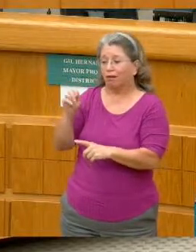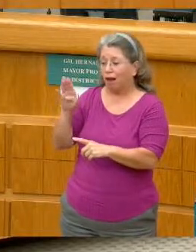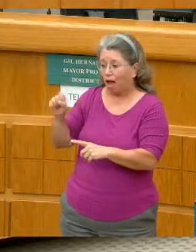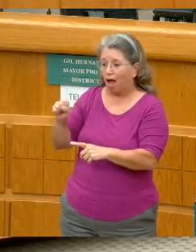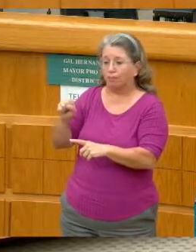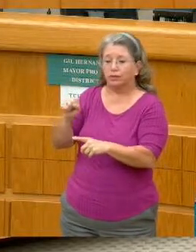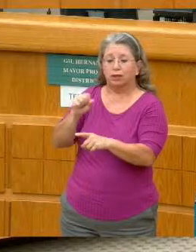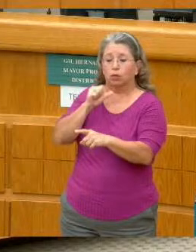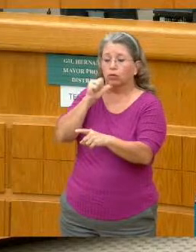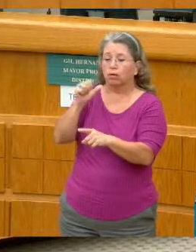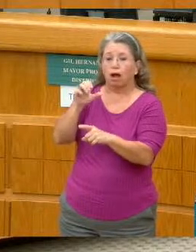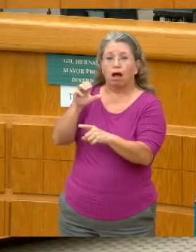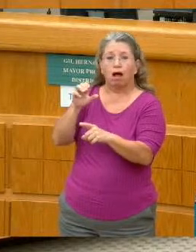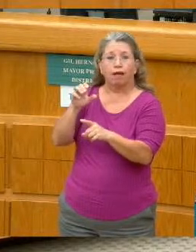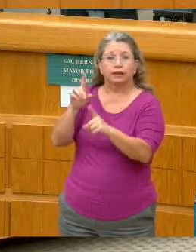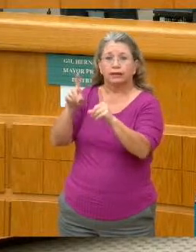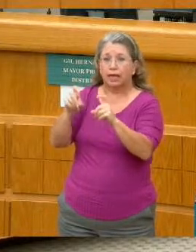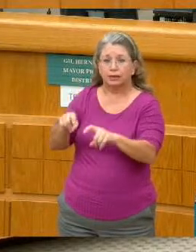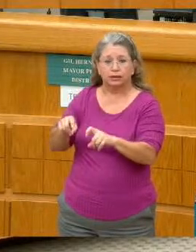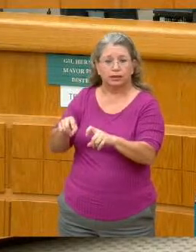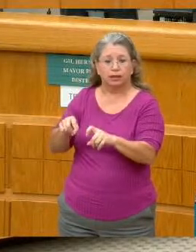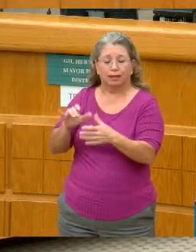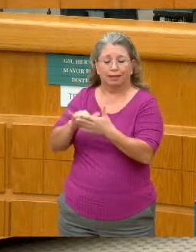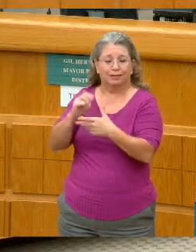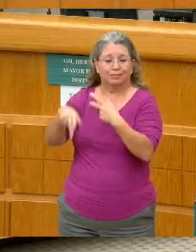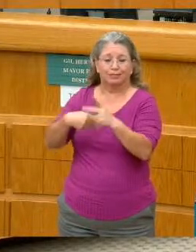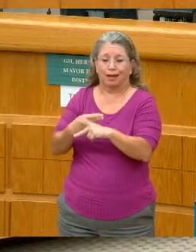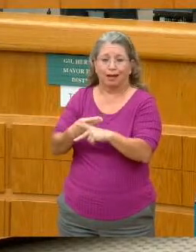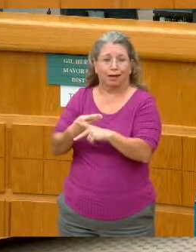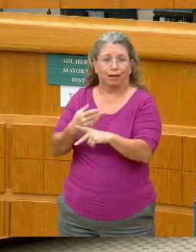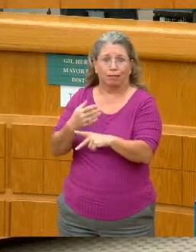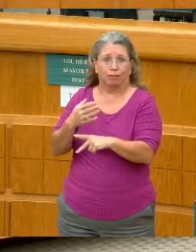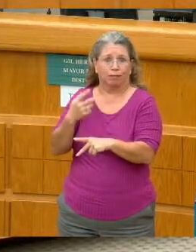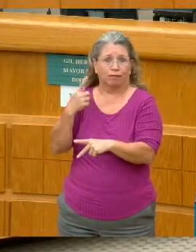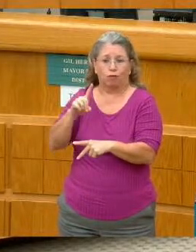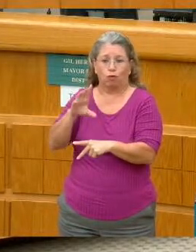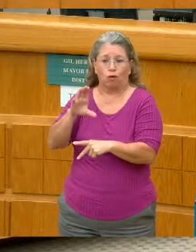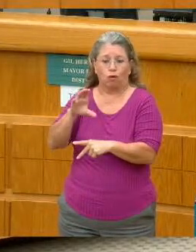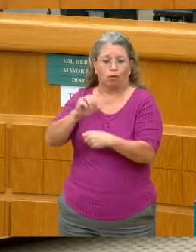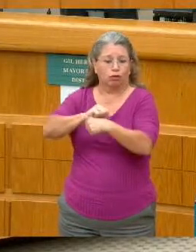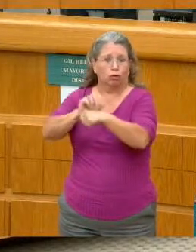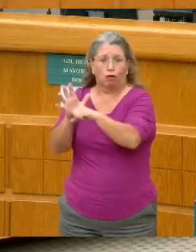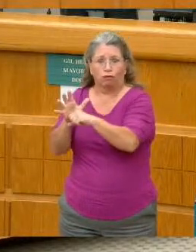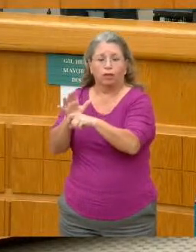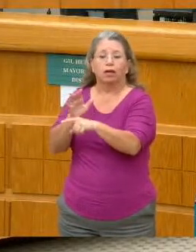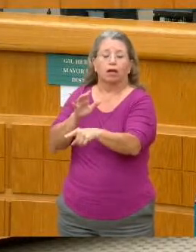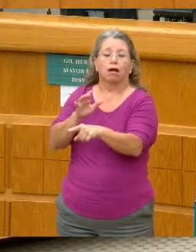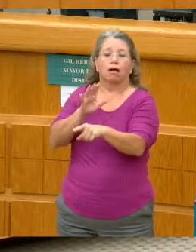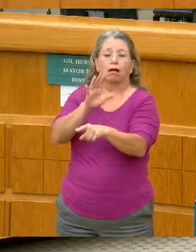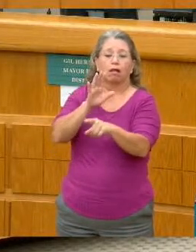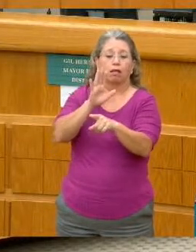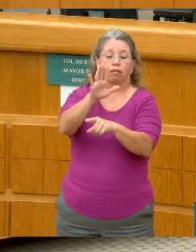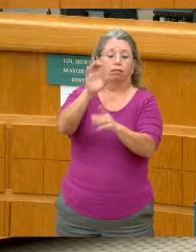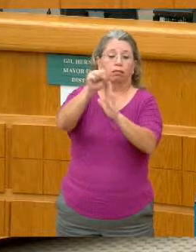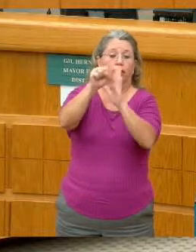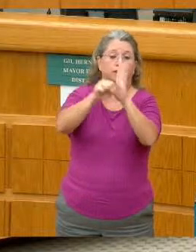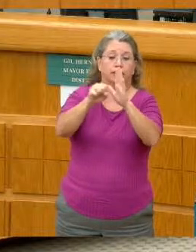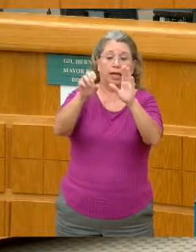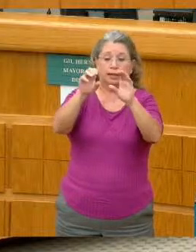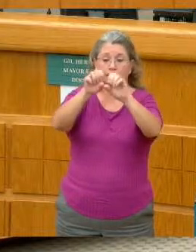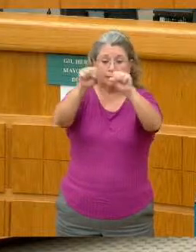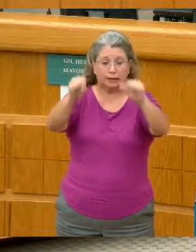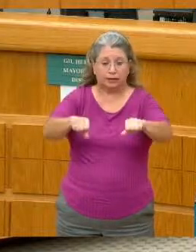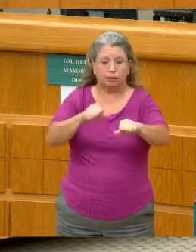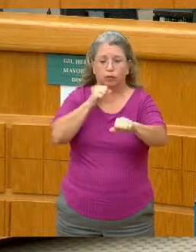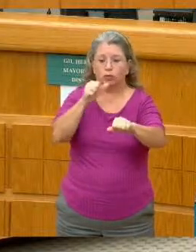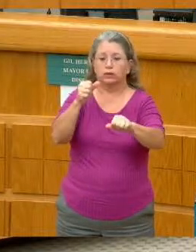board to fill the need for COVID-19 testing, the system was not able to successfully process new